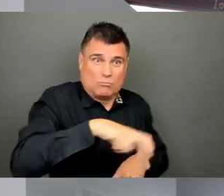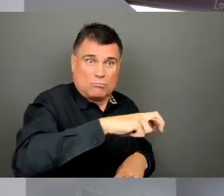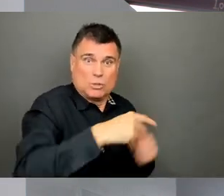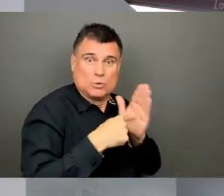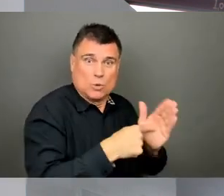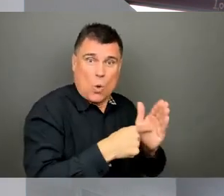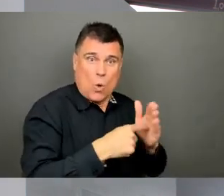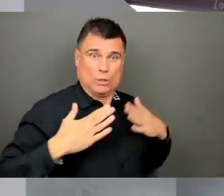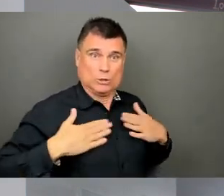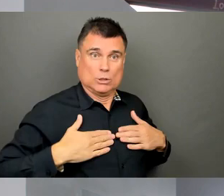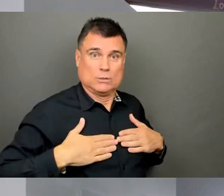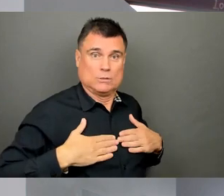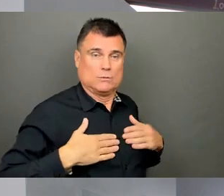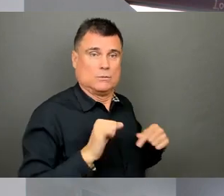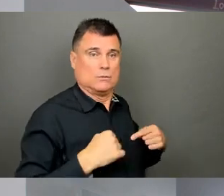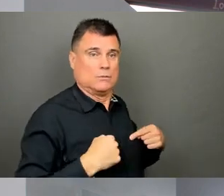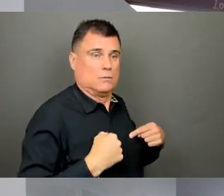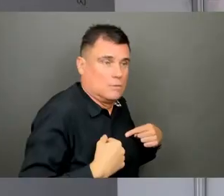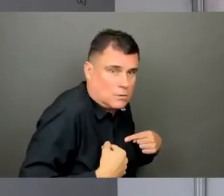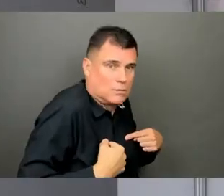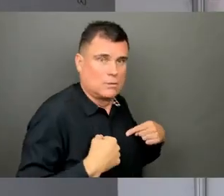chest here.